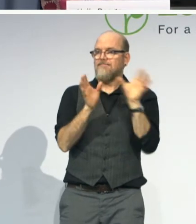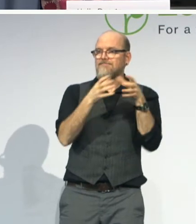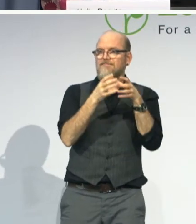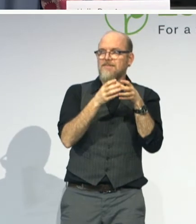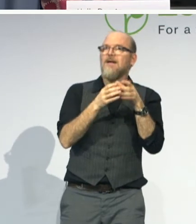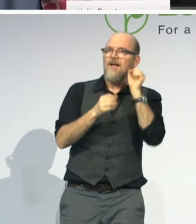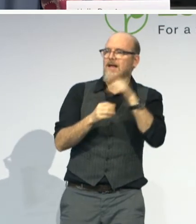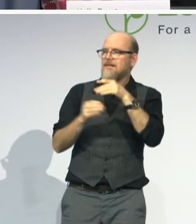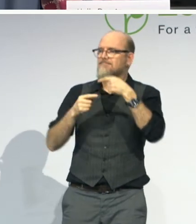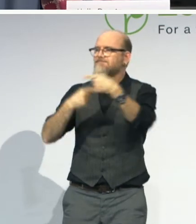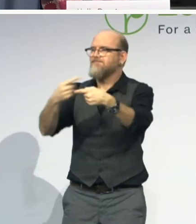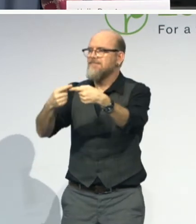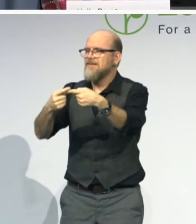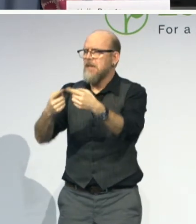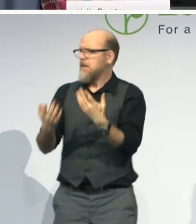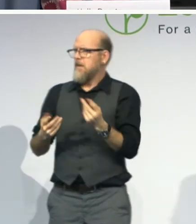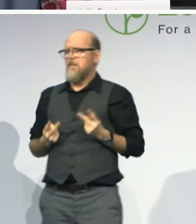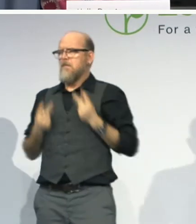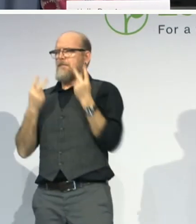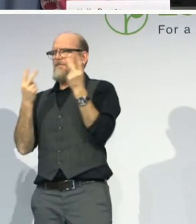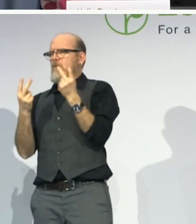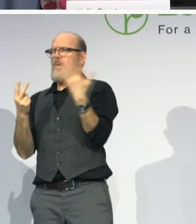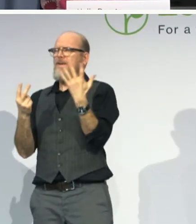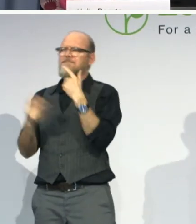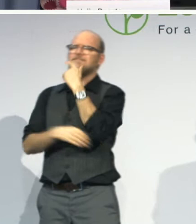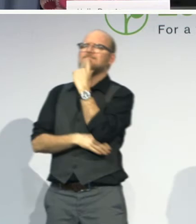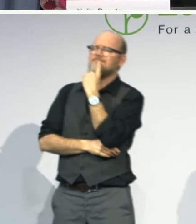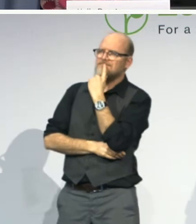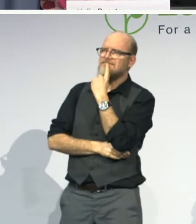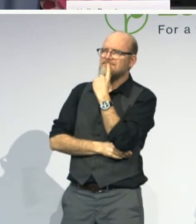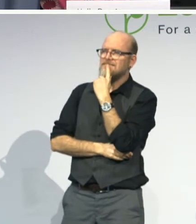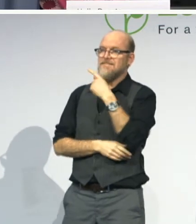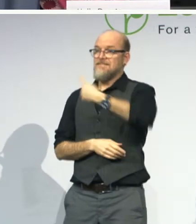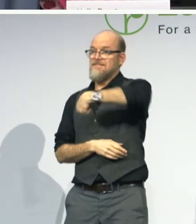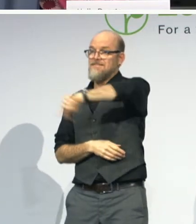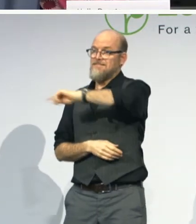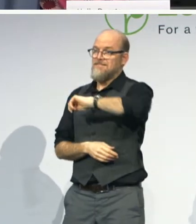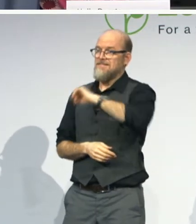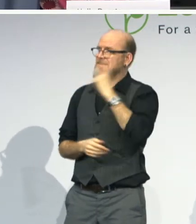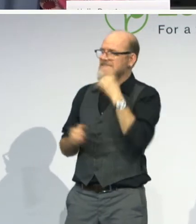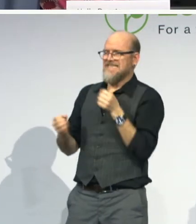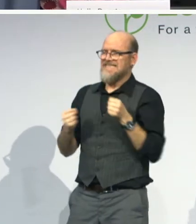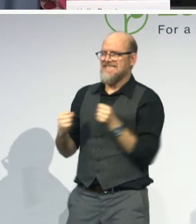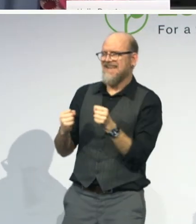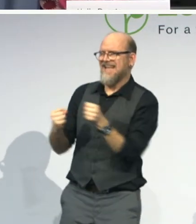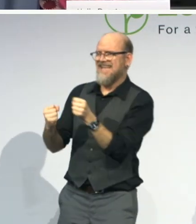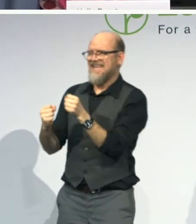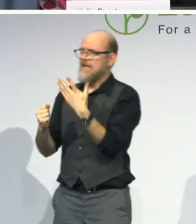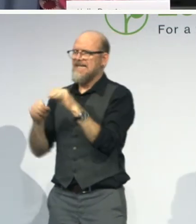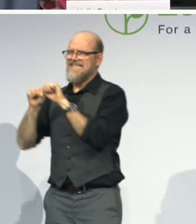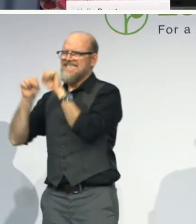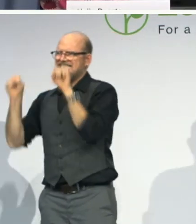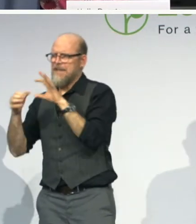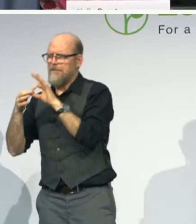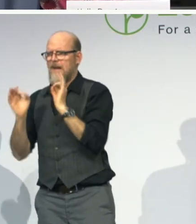of to focus on a more systematic approach for the collection of data and for the